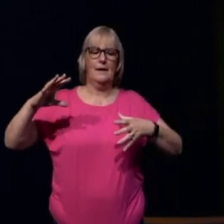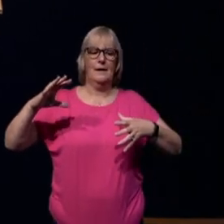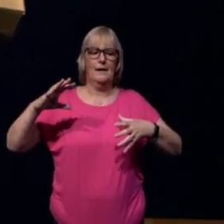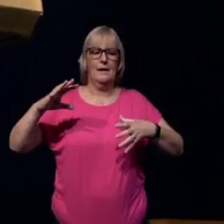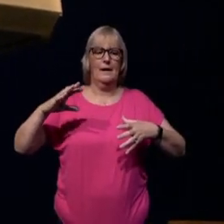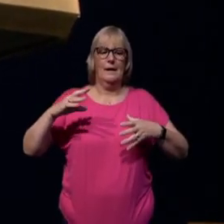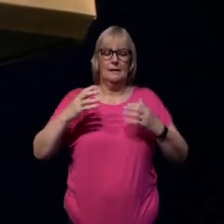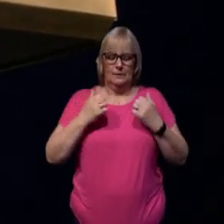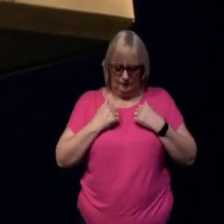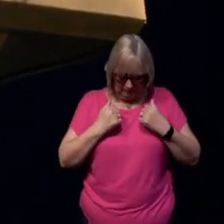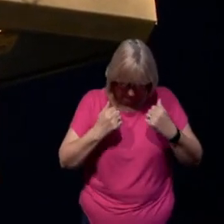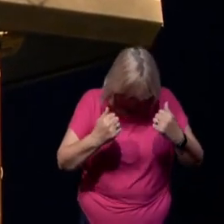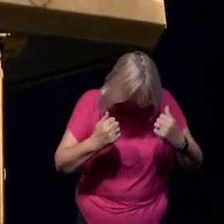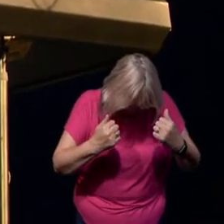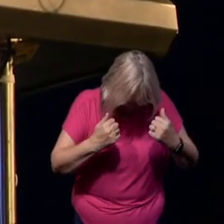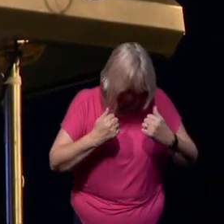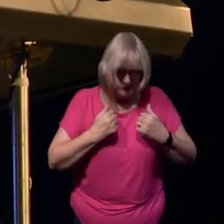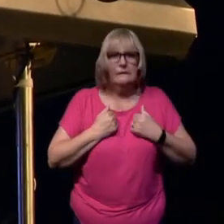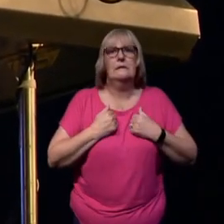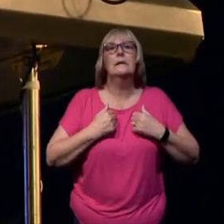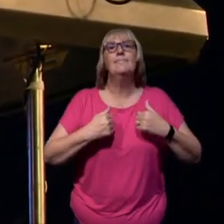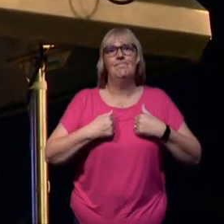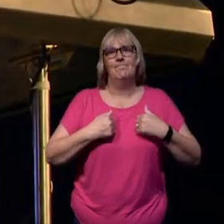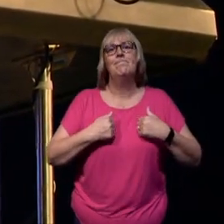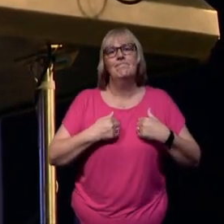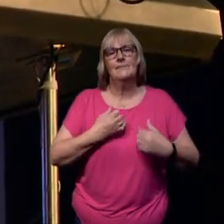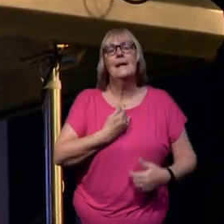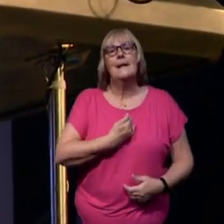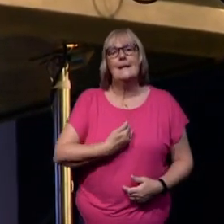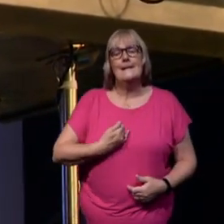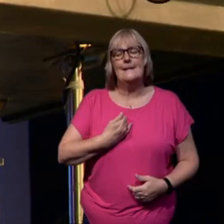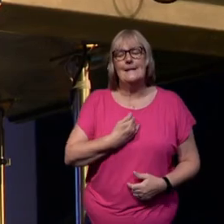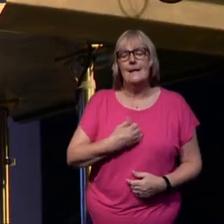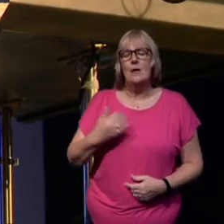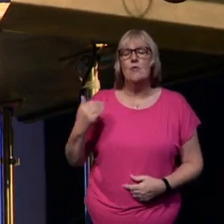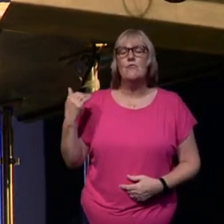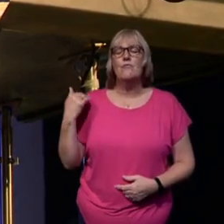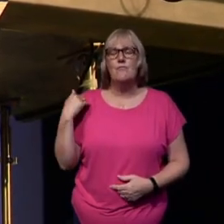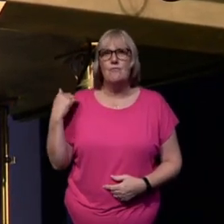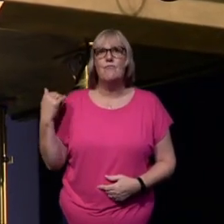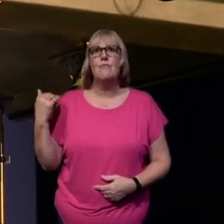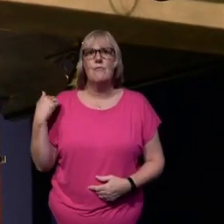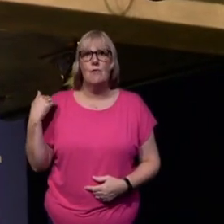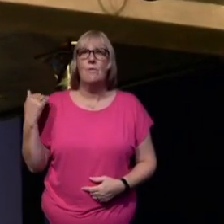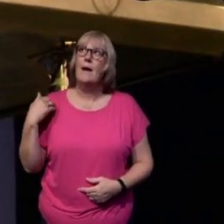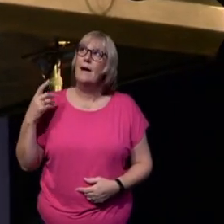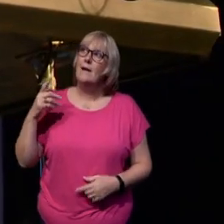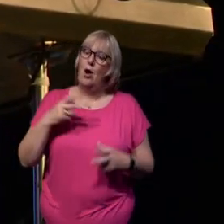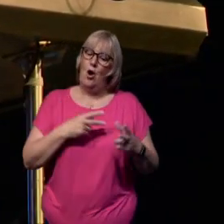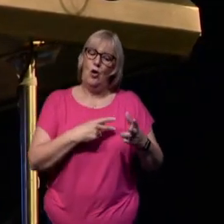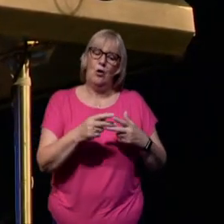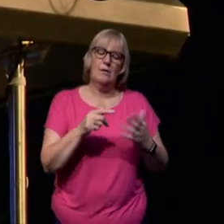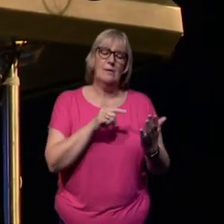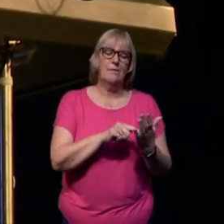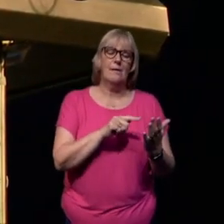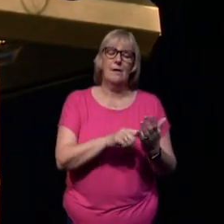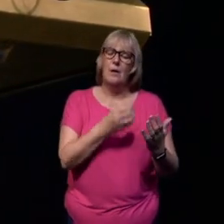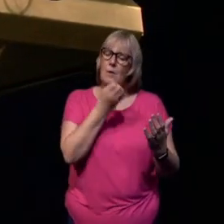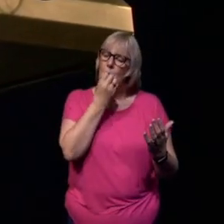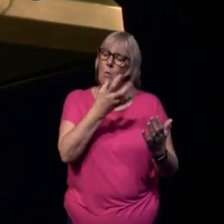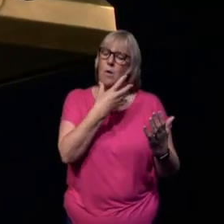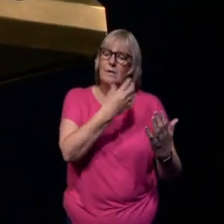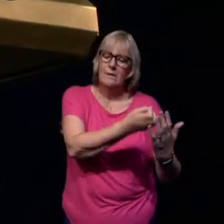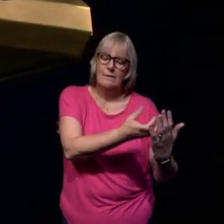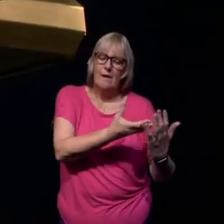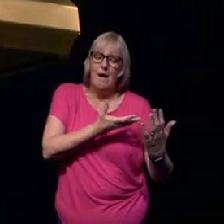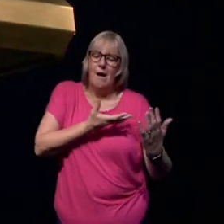I see my sin. I see my sin. I remind myself again of the wonder of the gospel. I feel